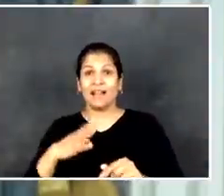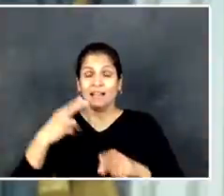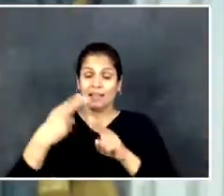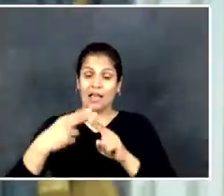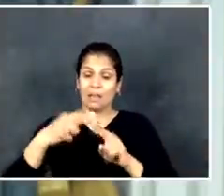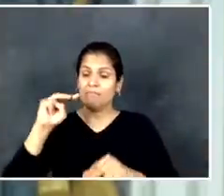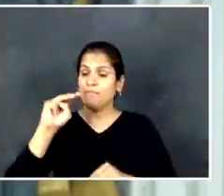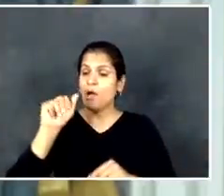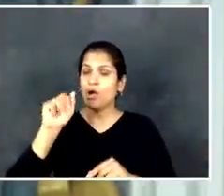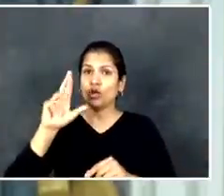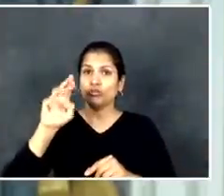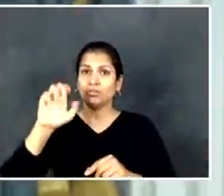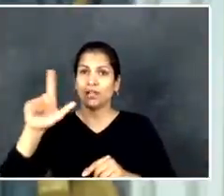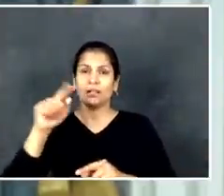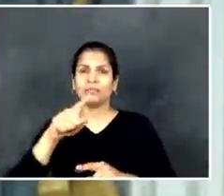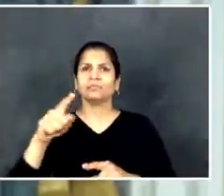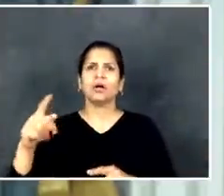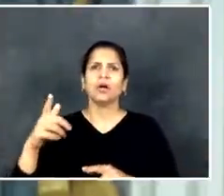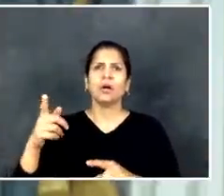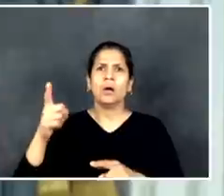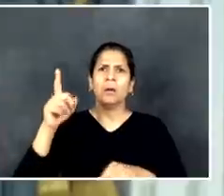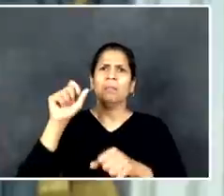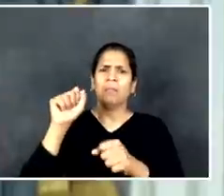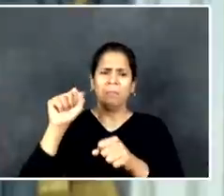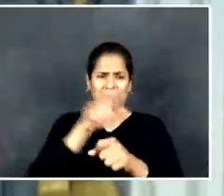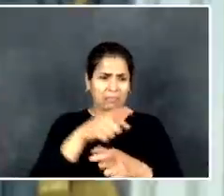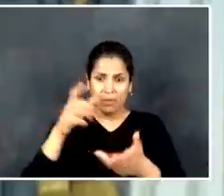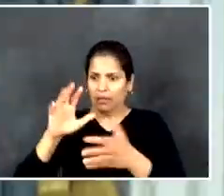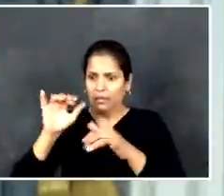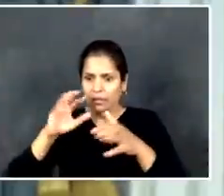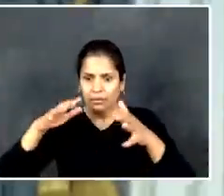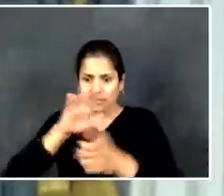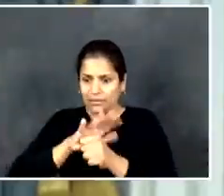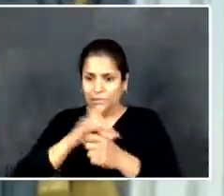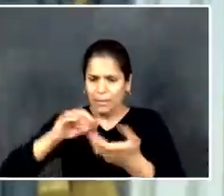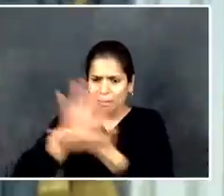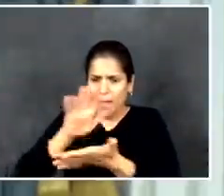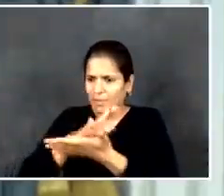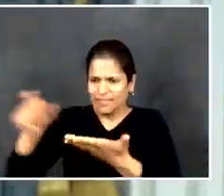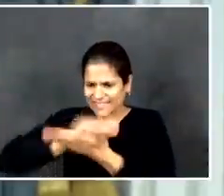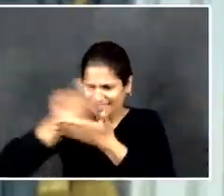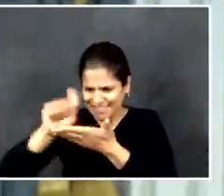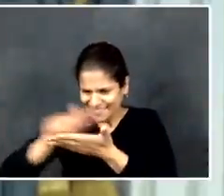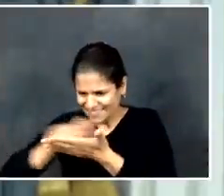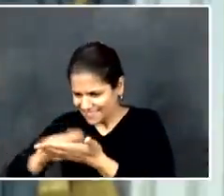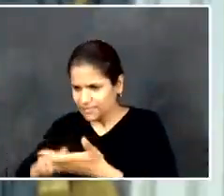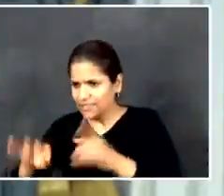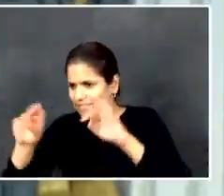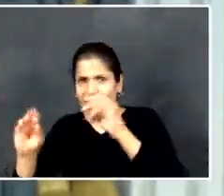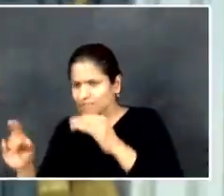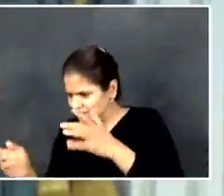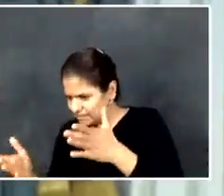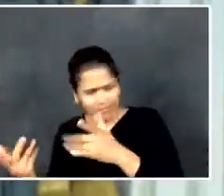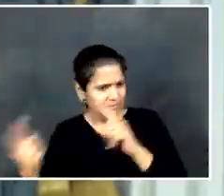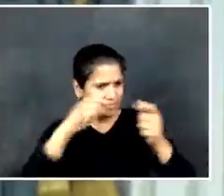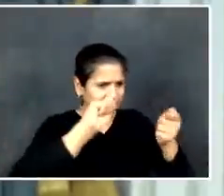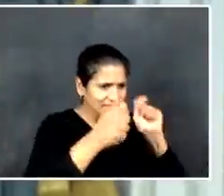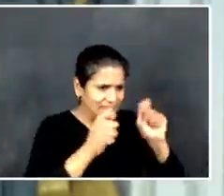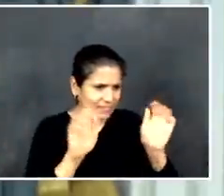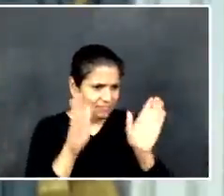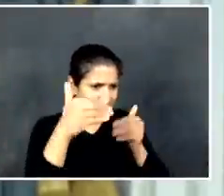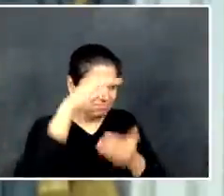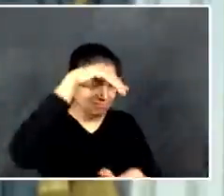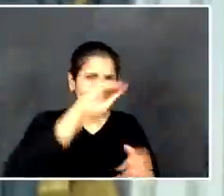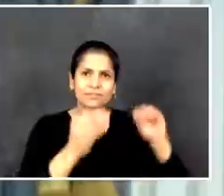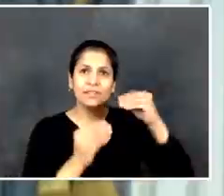that's not a new thing at New Lab. That's something we do every day. So I think we all felt this was possible. I also really appreciate the